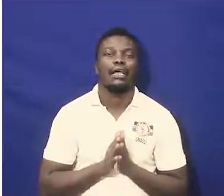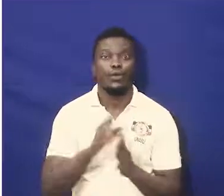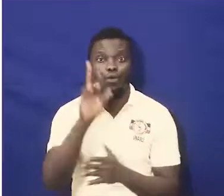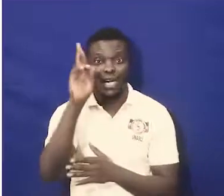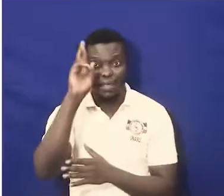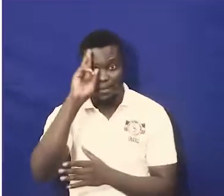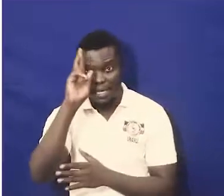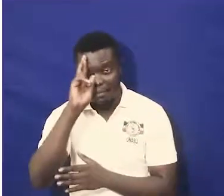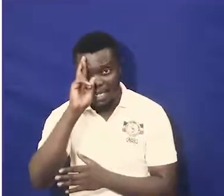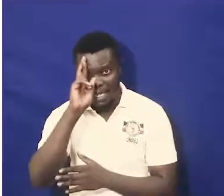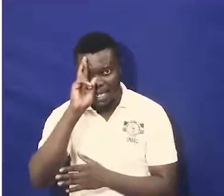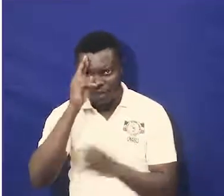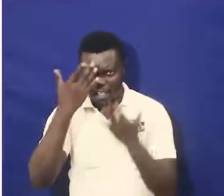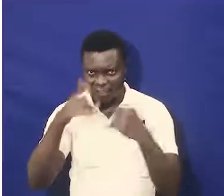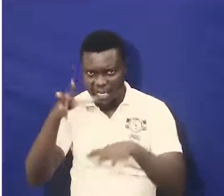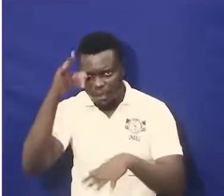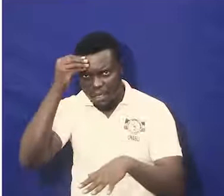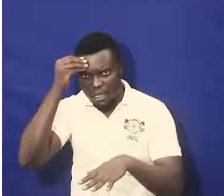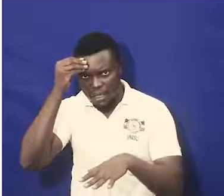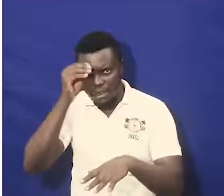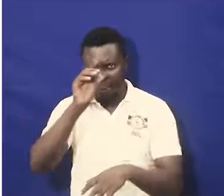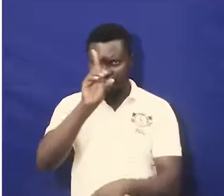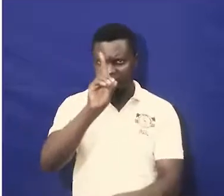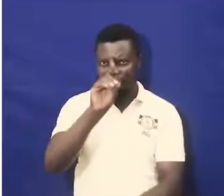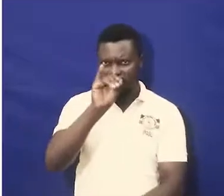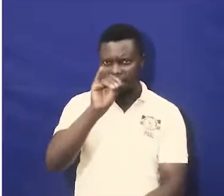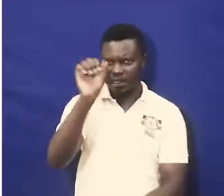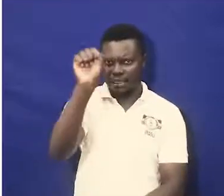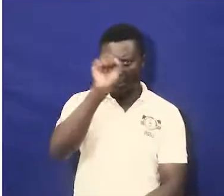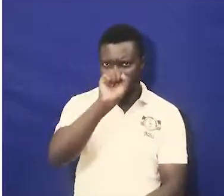Remember, we learned that discount